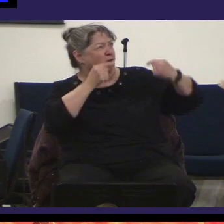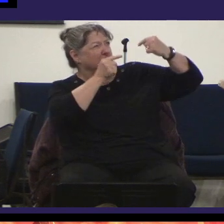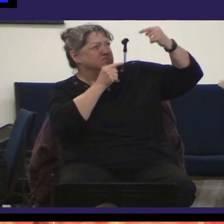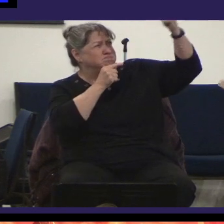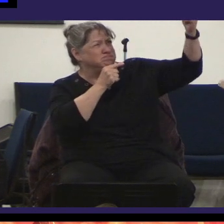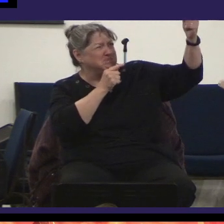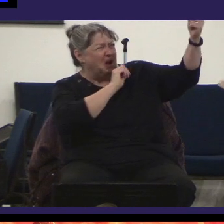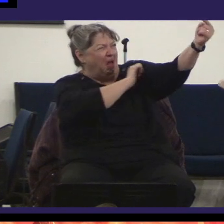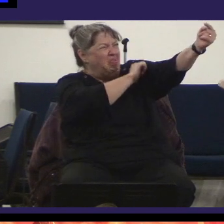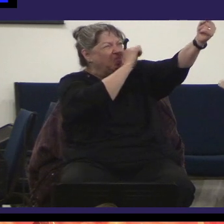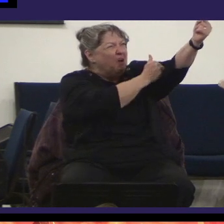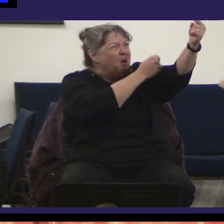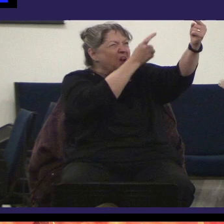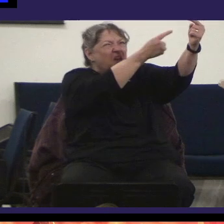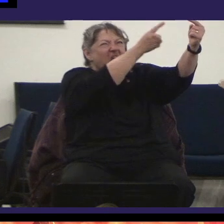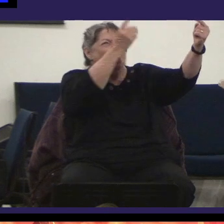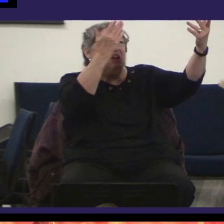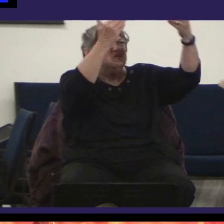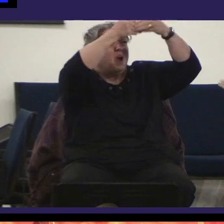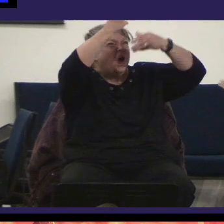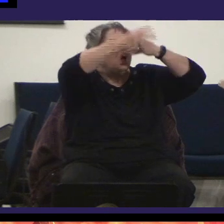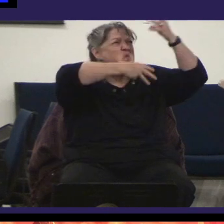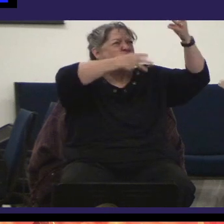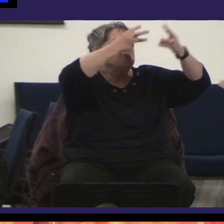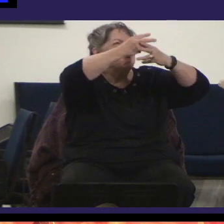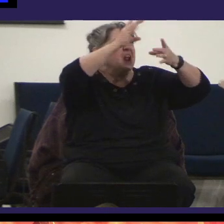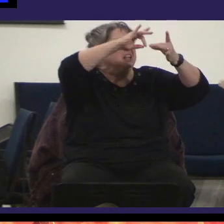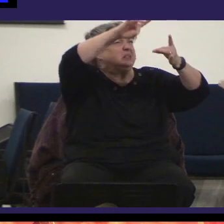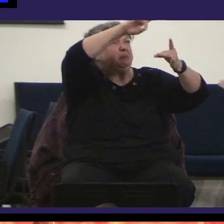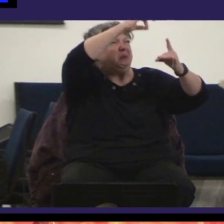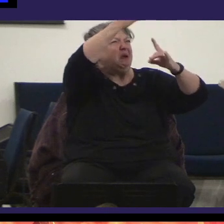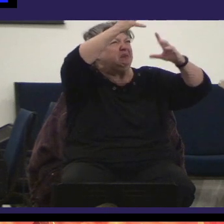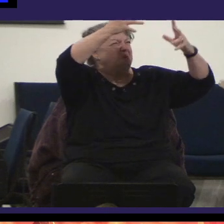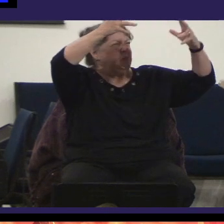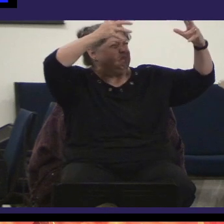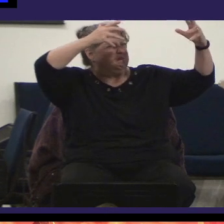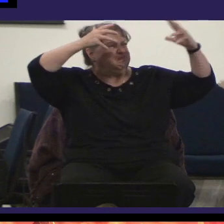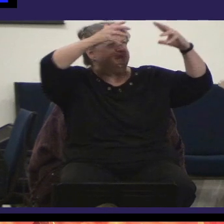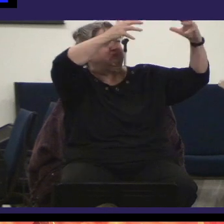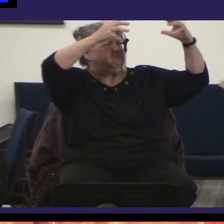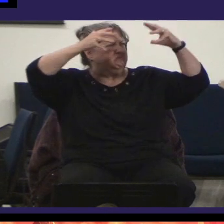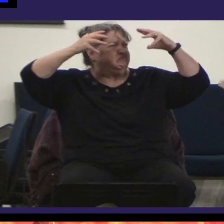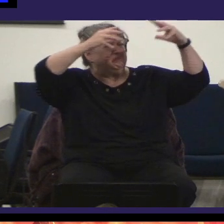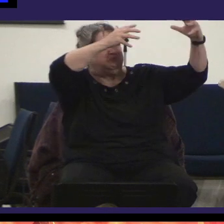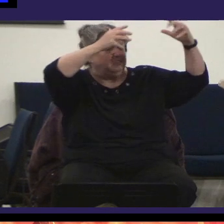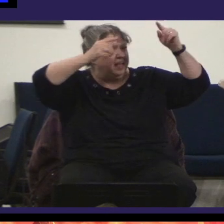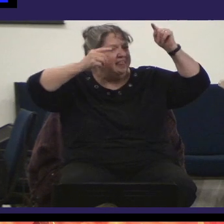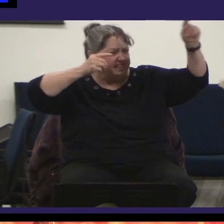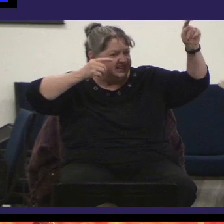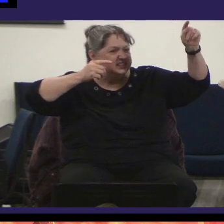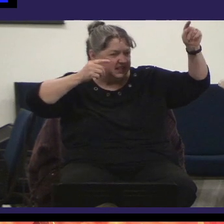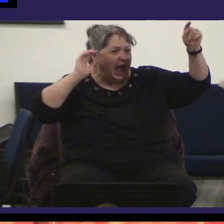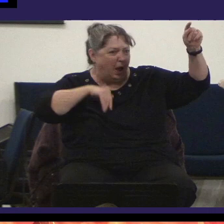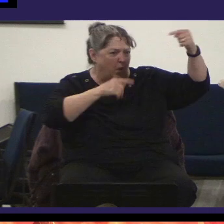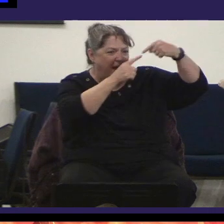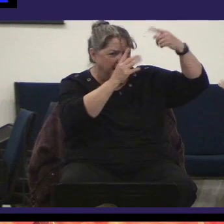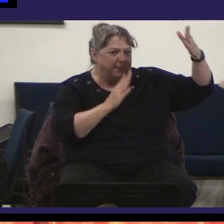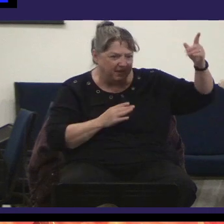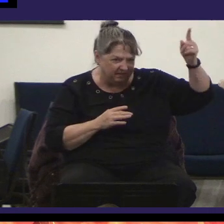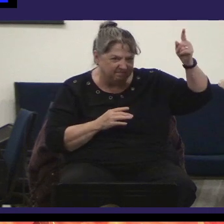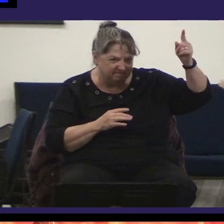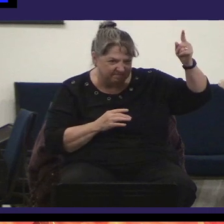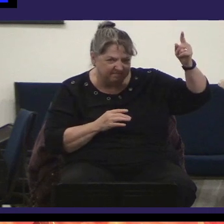this dark world, and against the spiritual forces of evil in the heavenly realms.